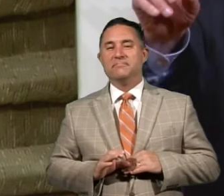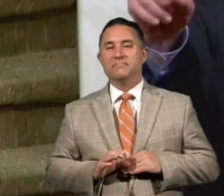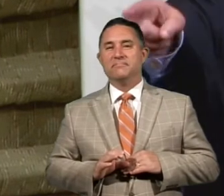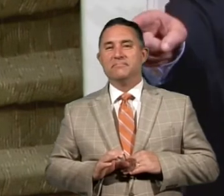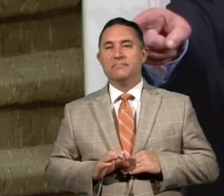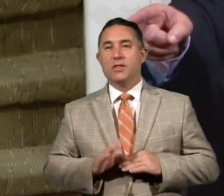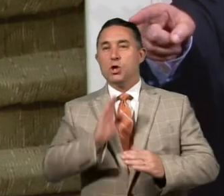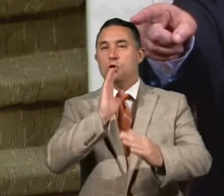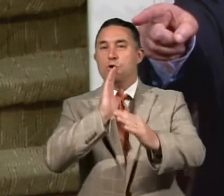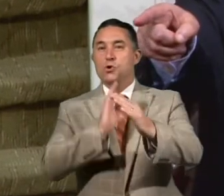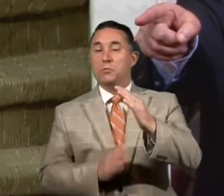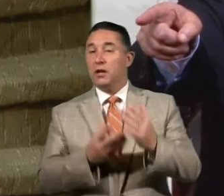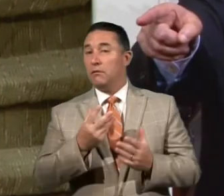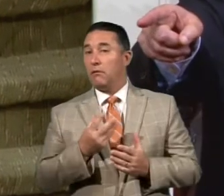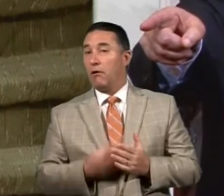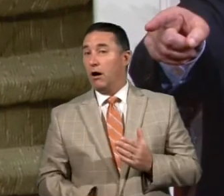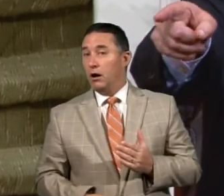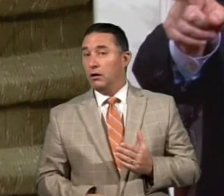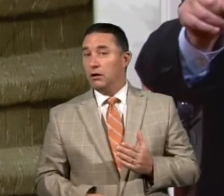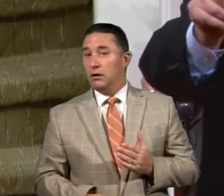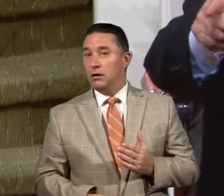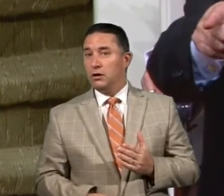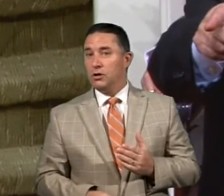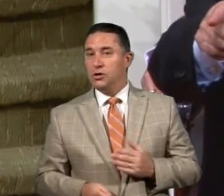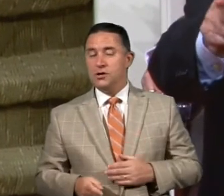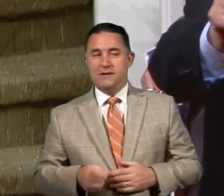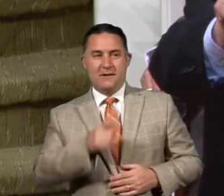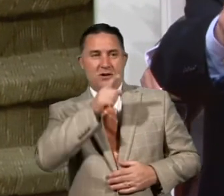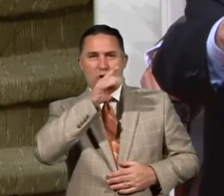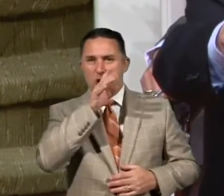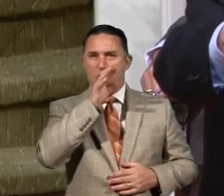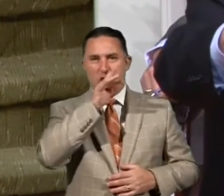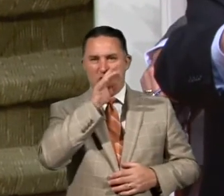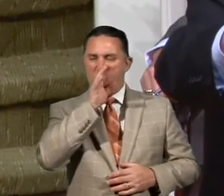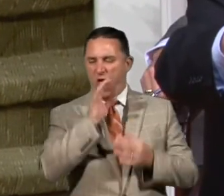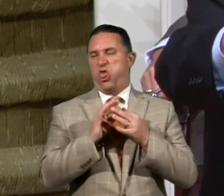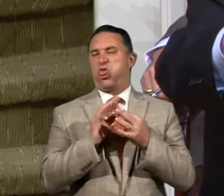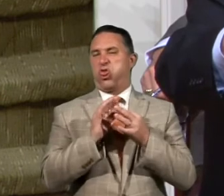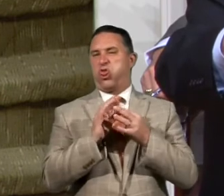When humility's gone, your mouth will roll.